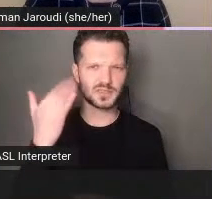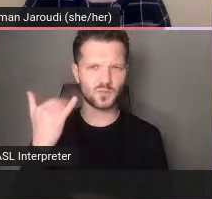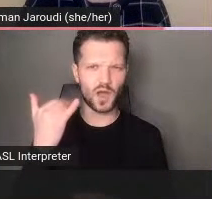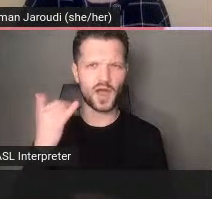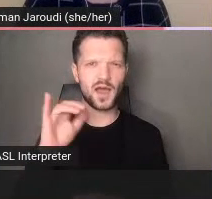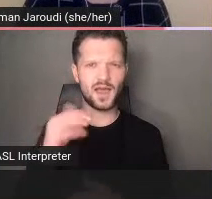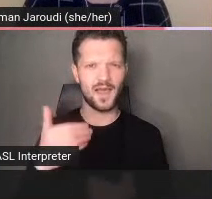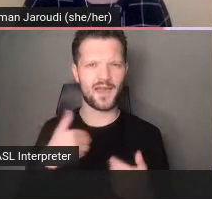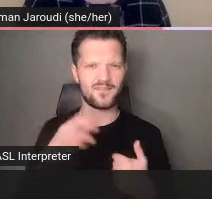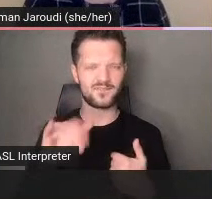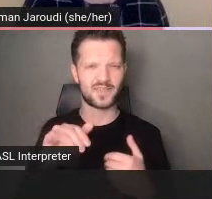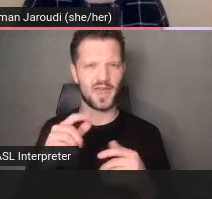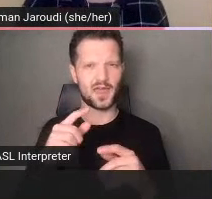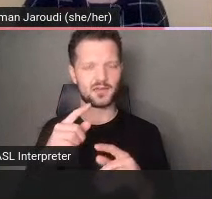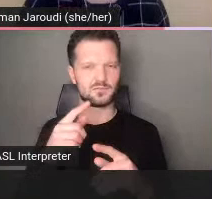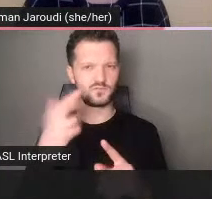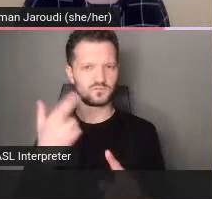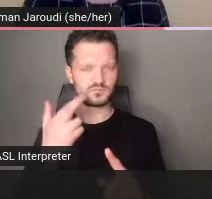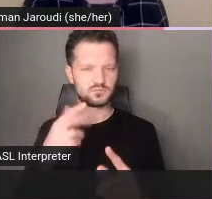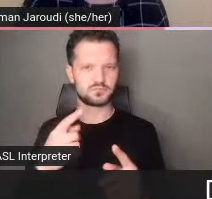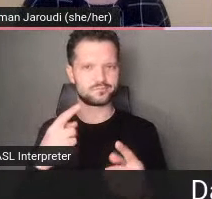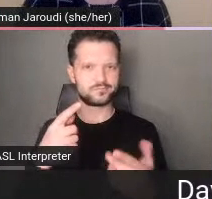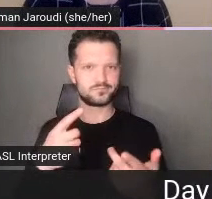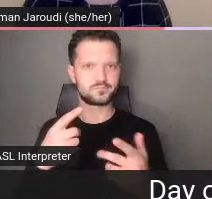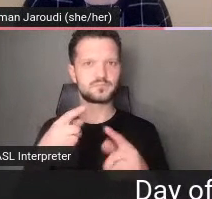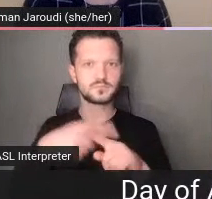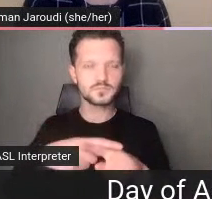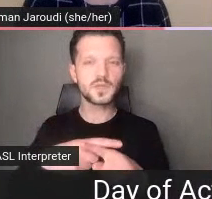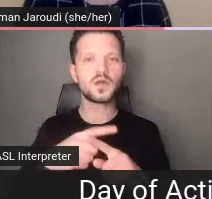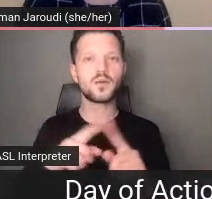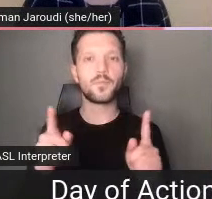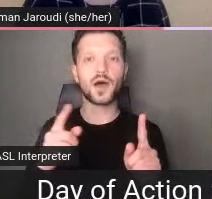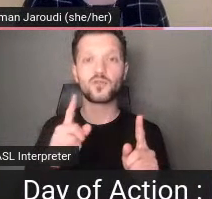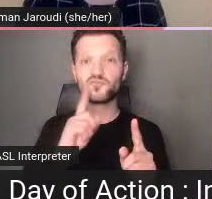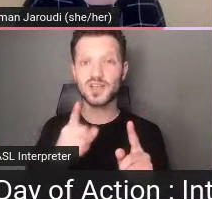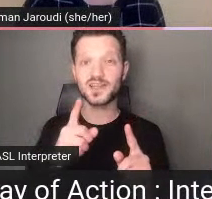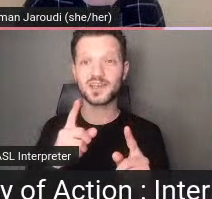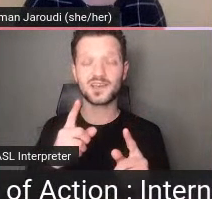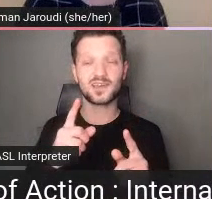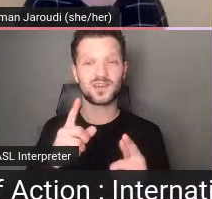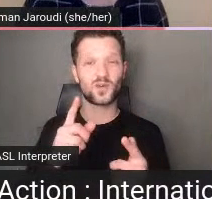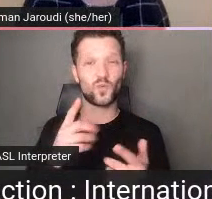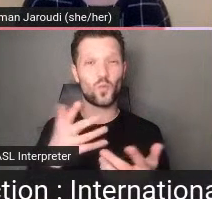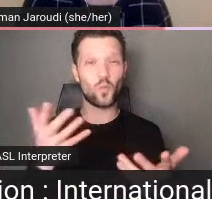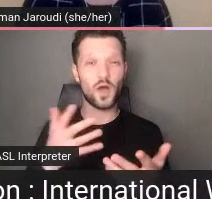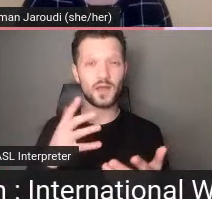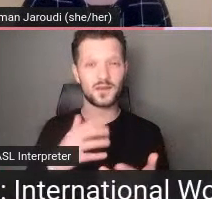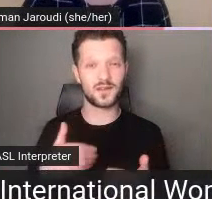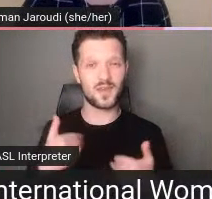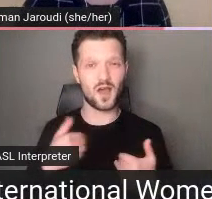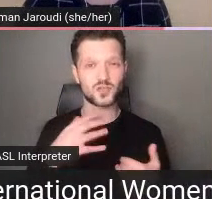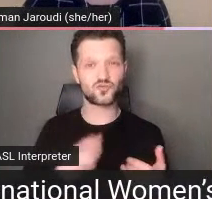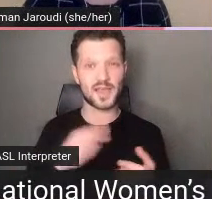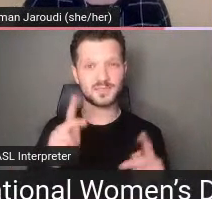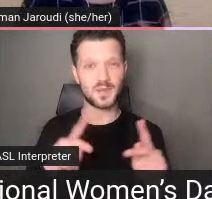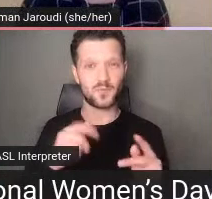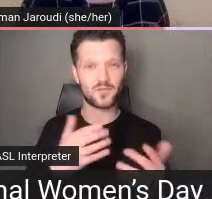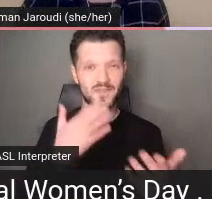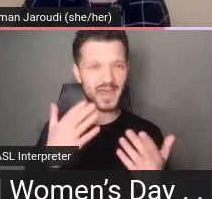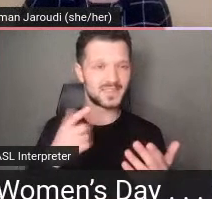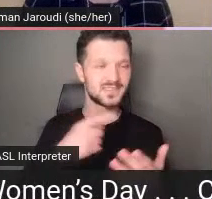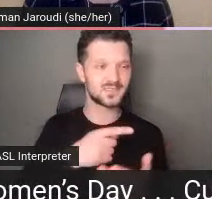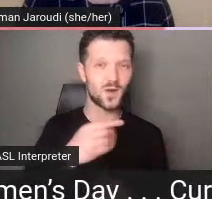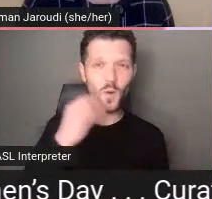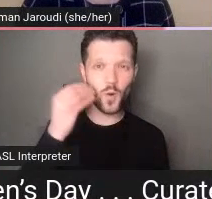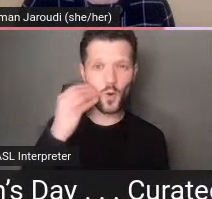but a critical factor is the discrimination and transphobia that young people face at home and in school, which are environments that are supposed